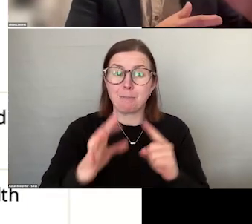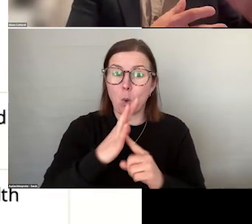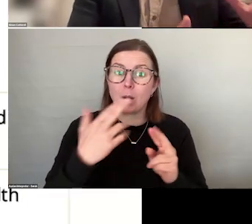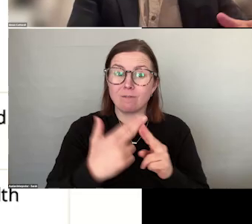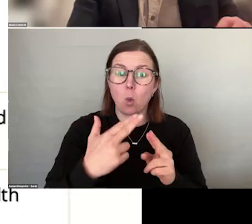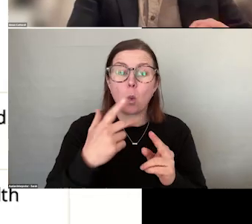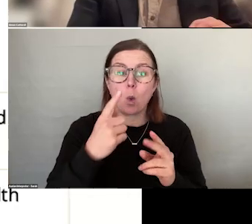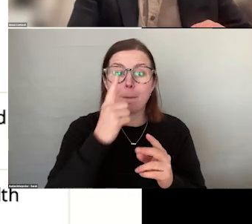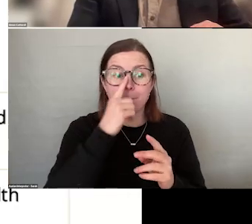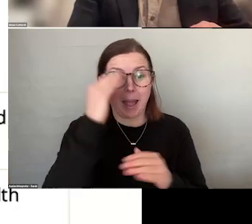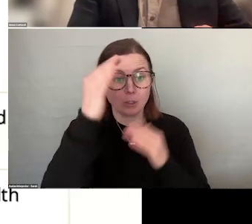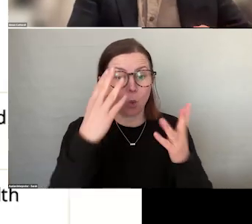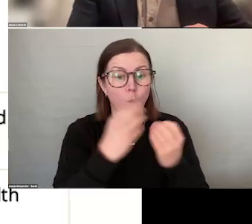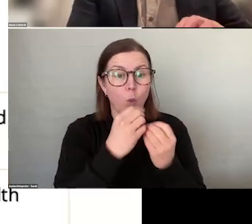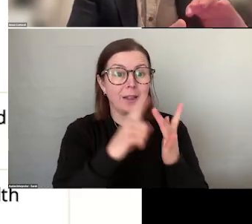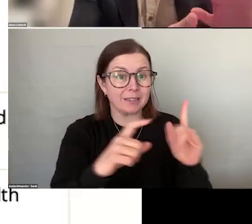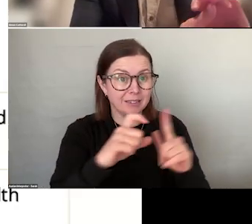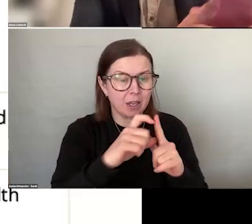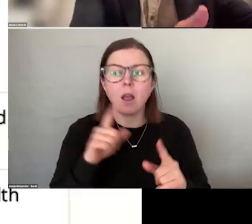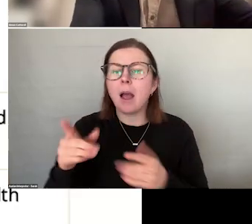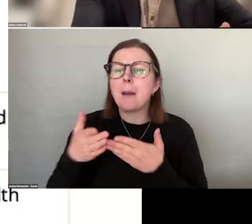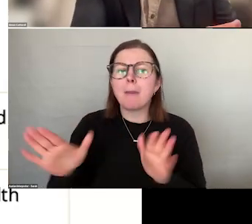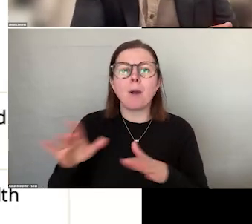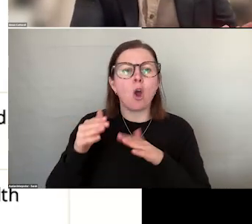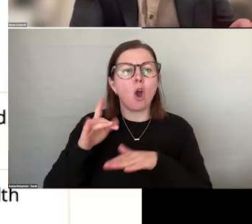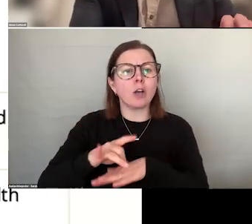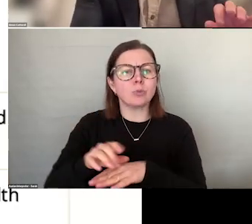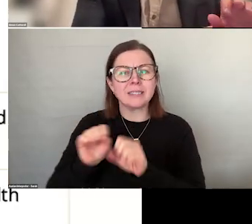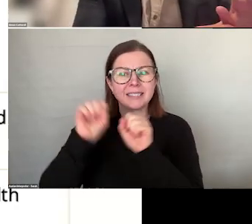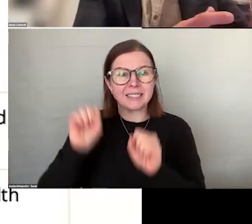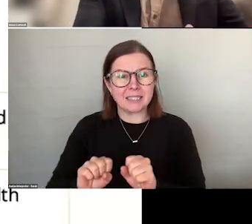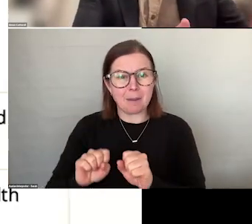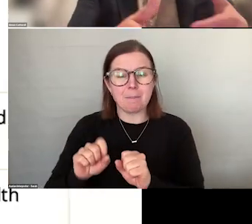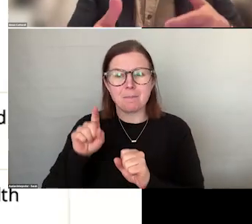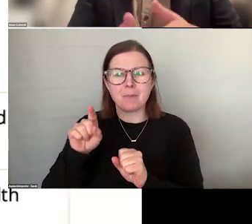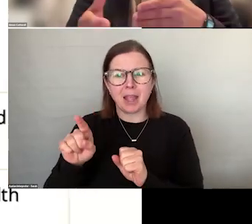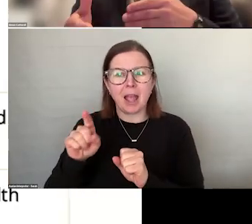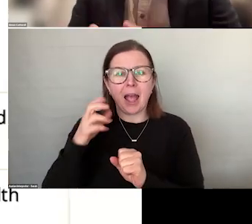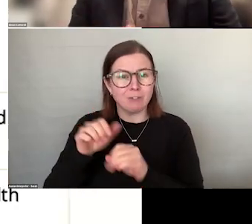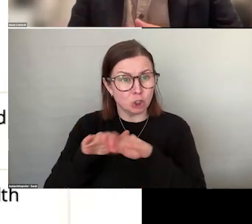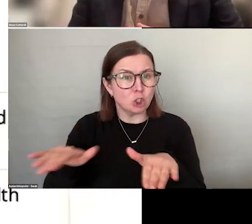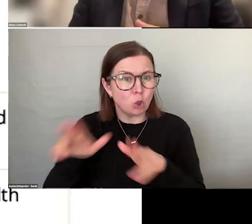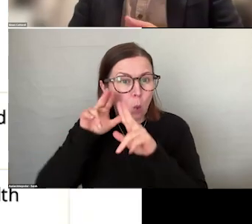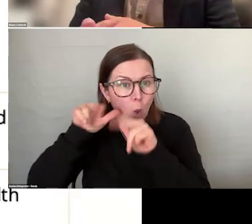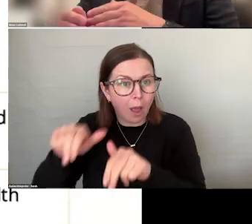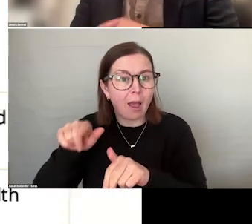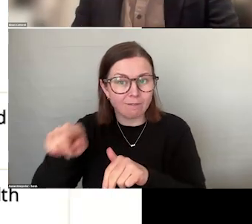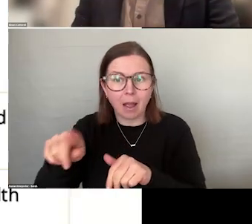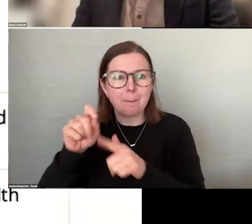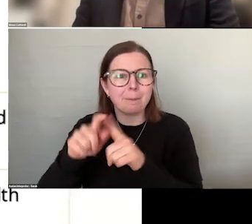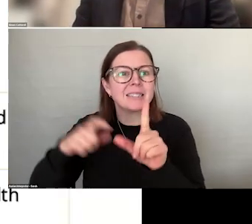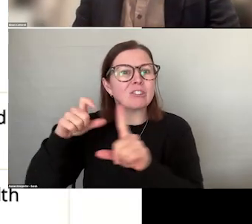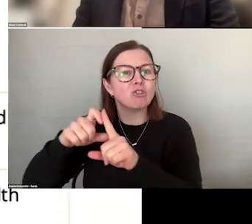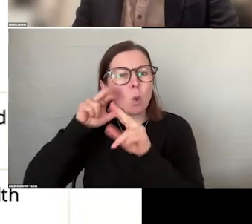intellectual disability are being looked after in the public hospital system by paediatricians, but once they turn 18, they're